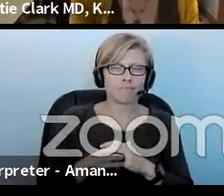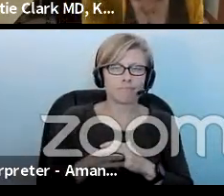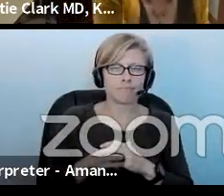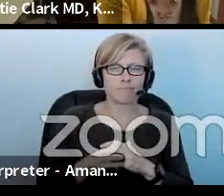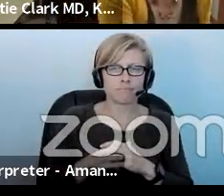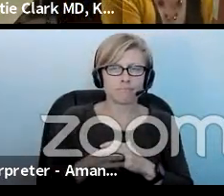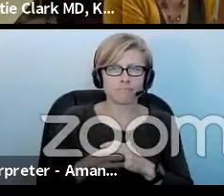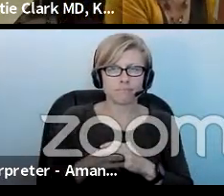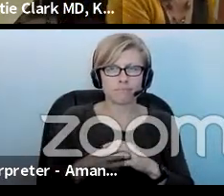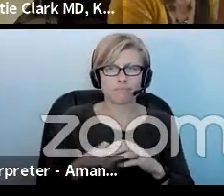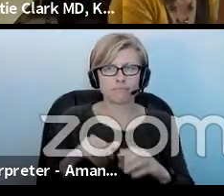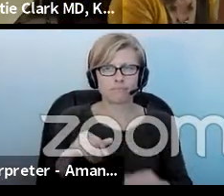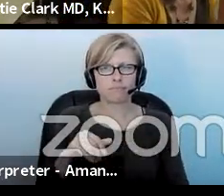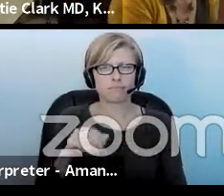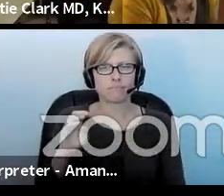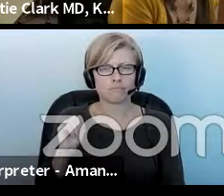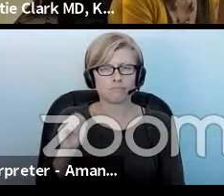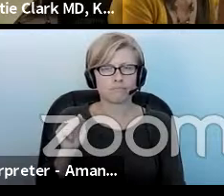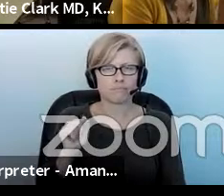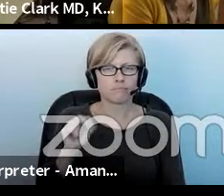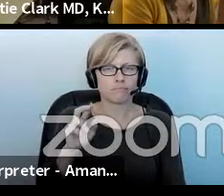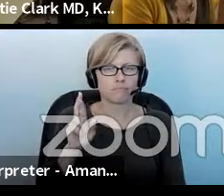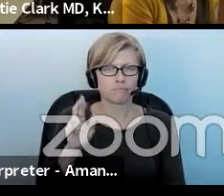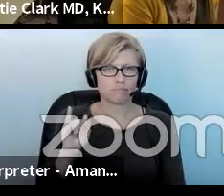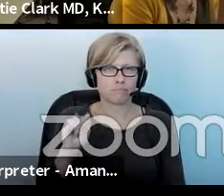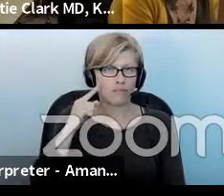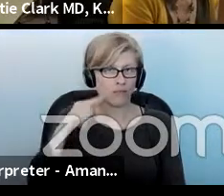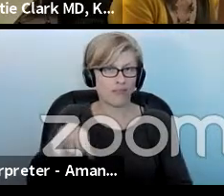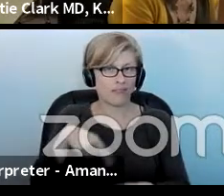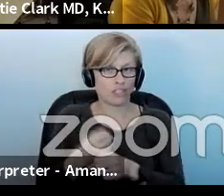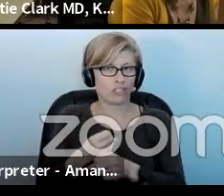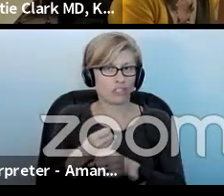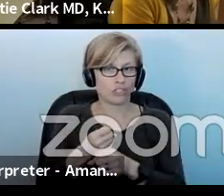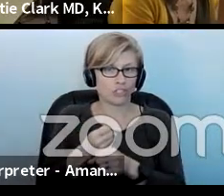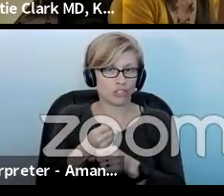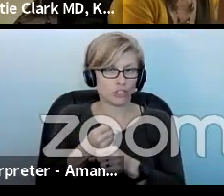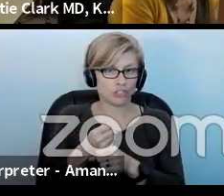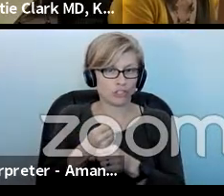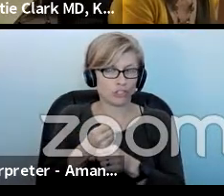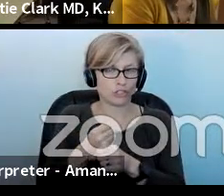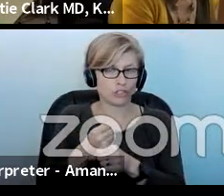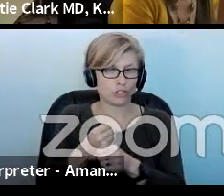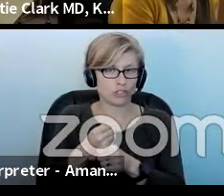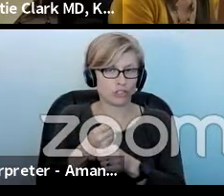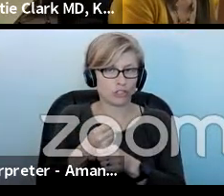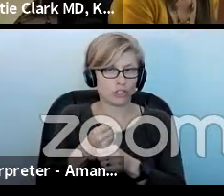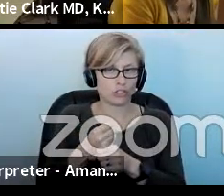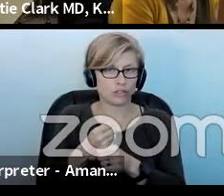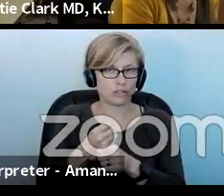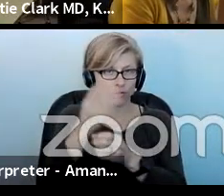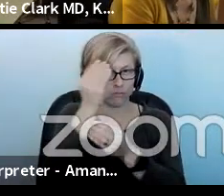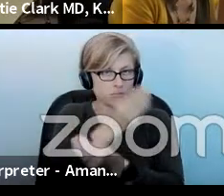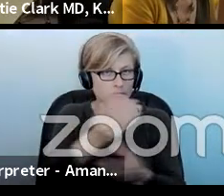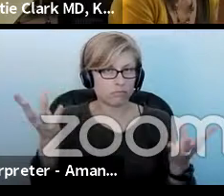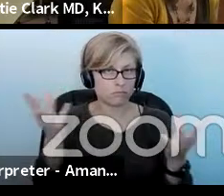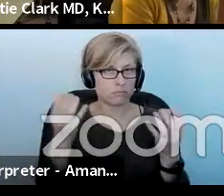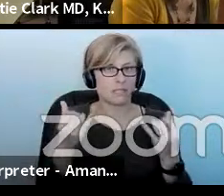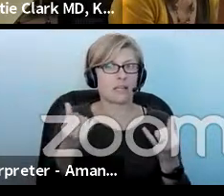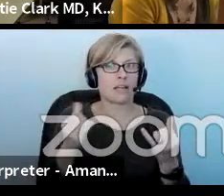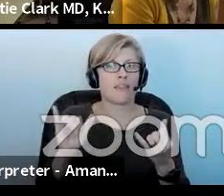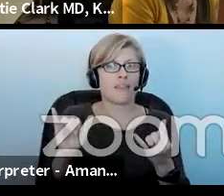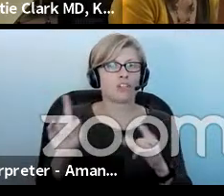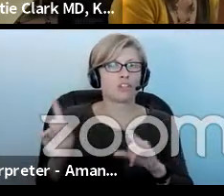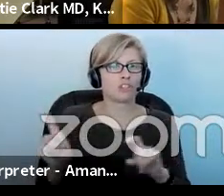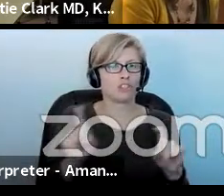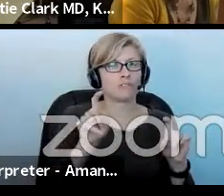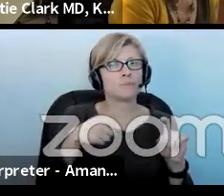So far for this year's, the information that we're sharing with all of you now is a survey that we